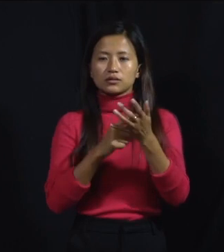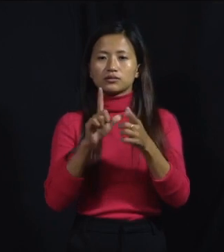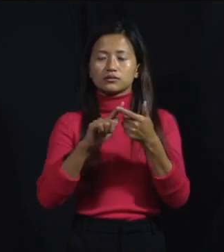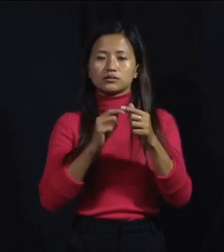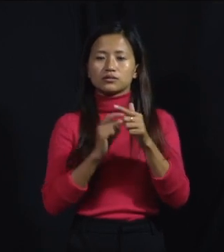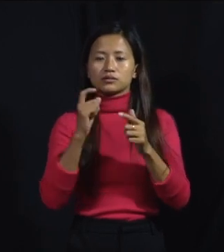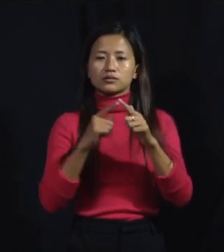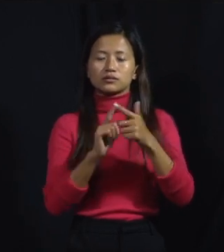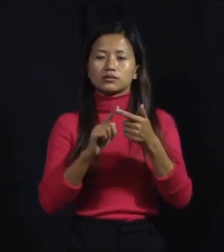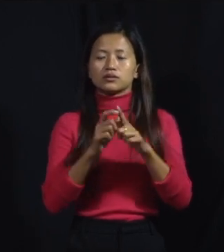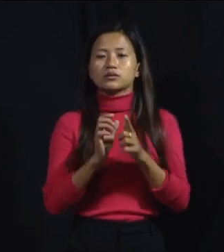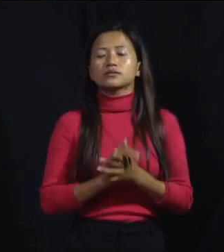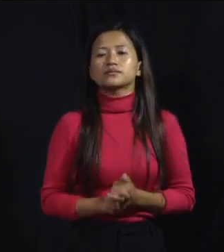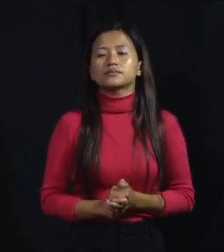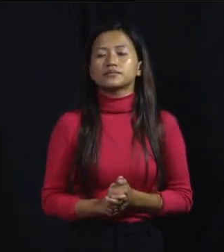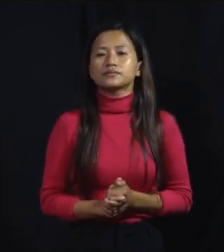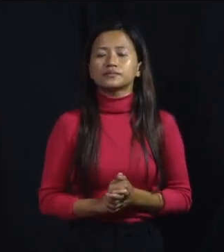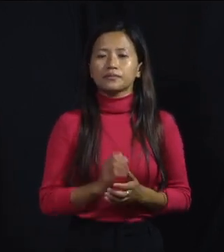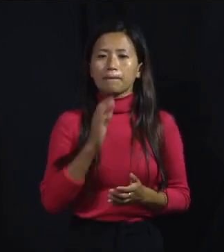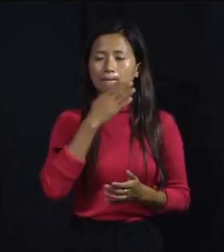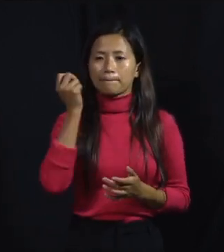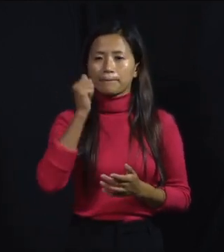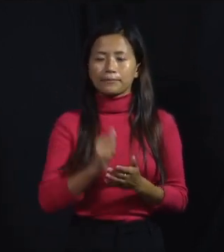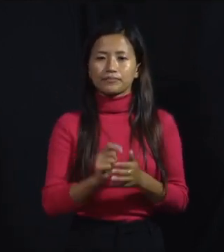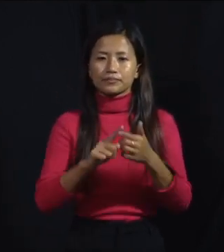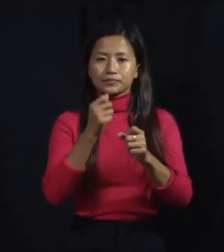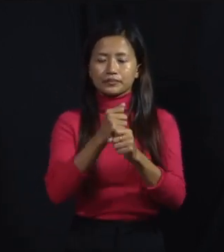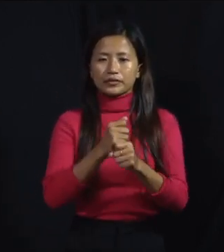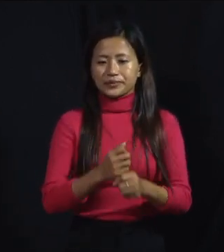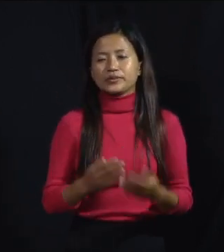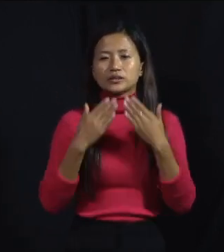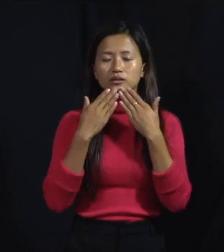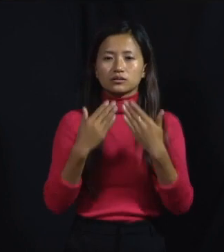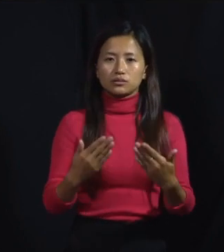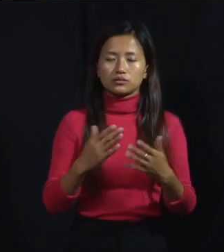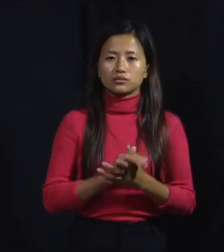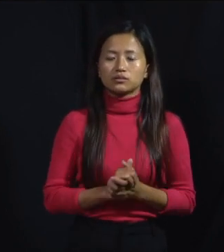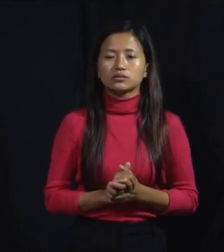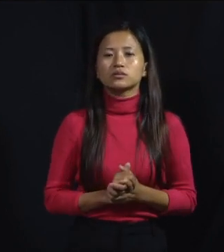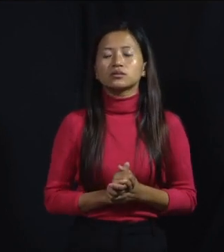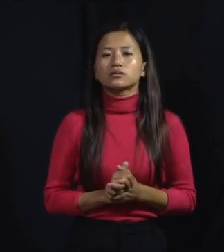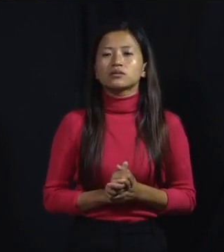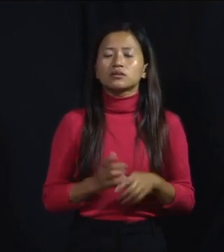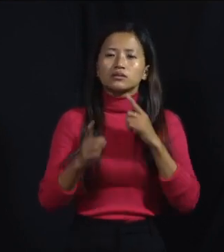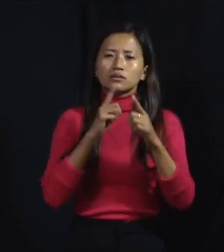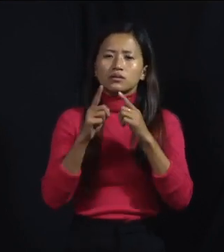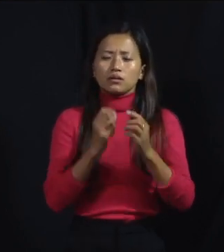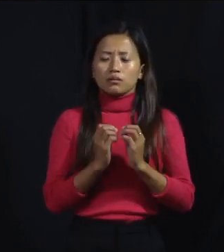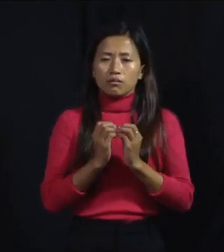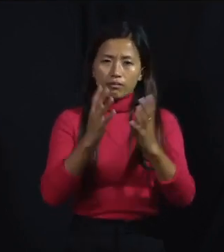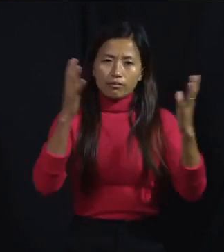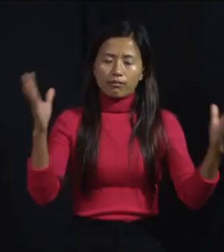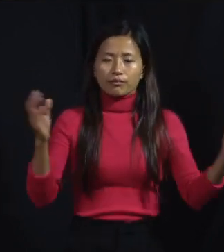the best example of mental environment can be the school, because in the school you are taught so many